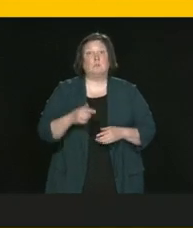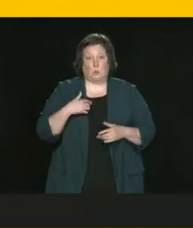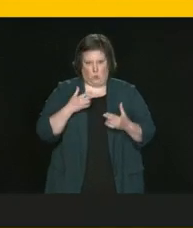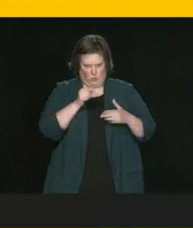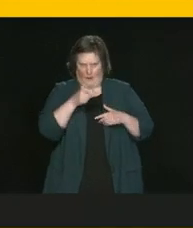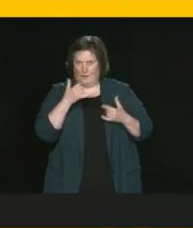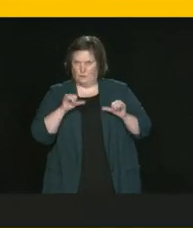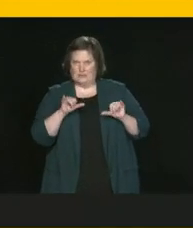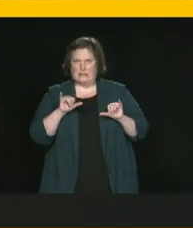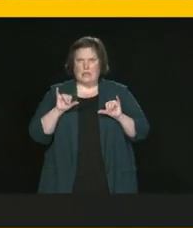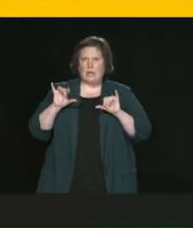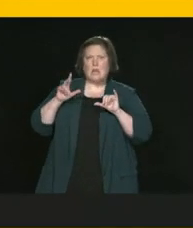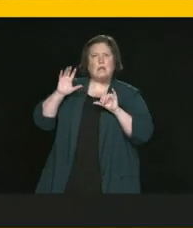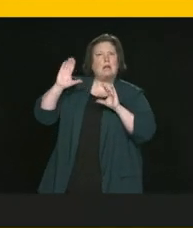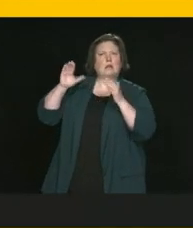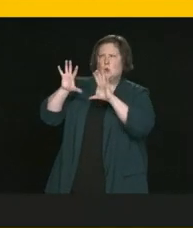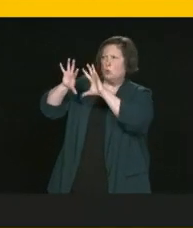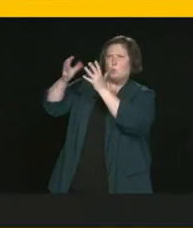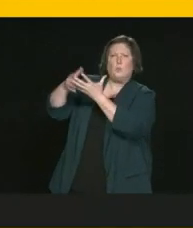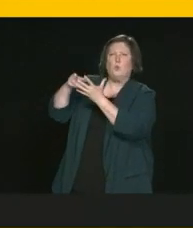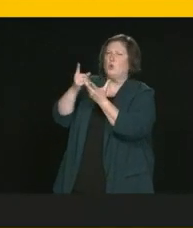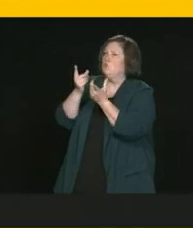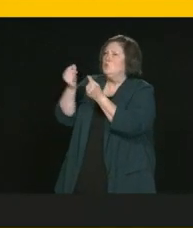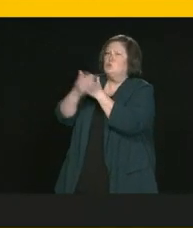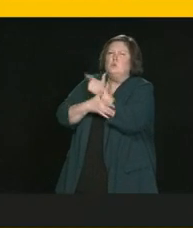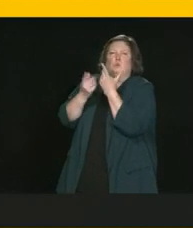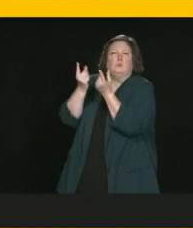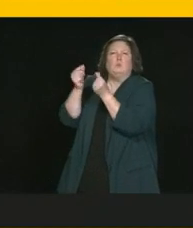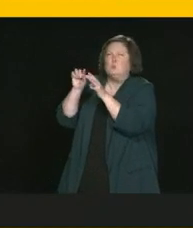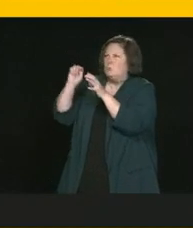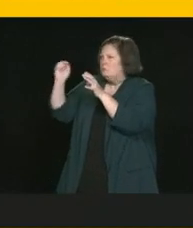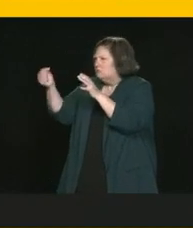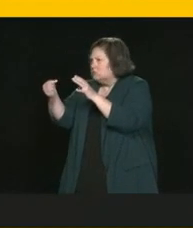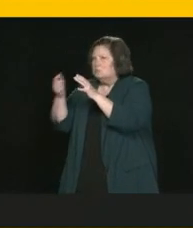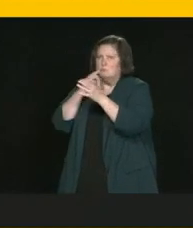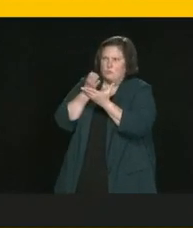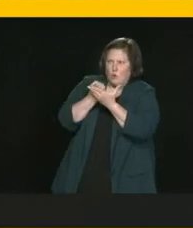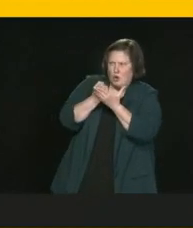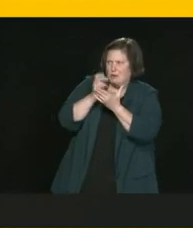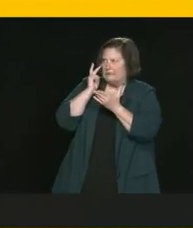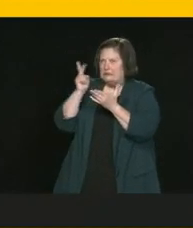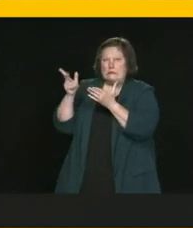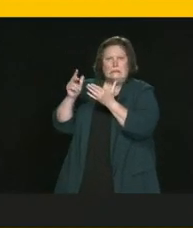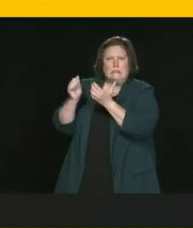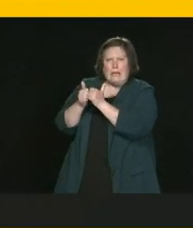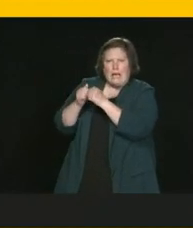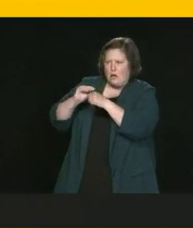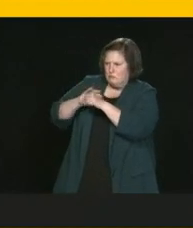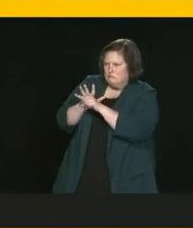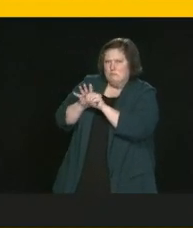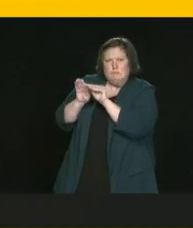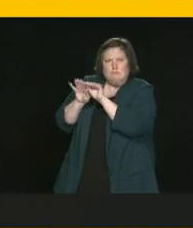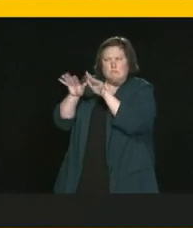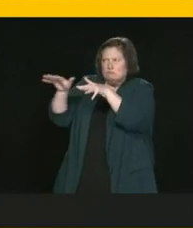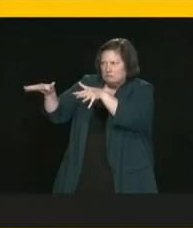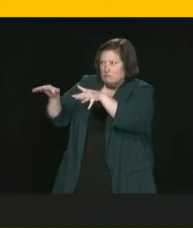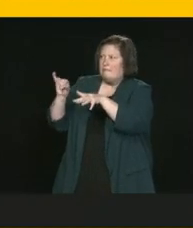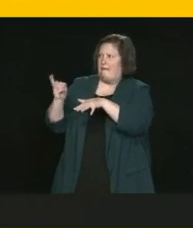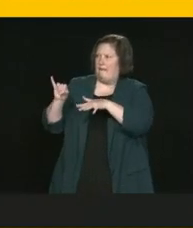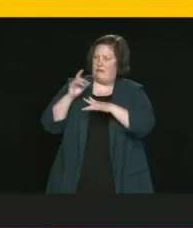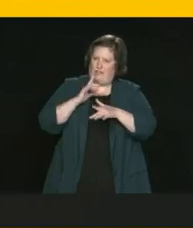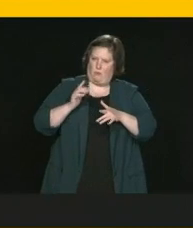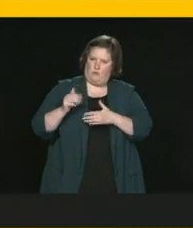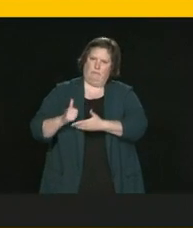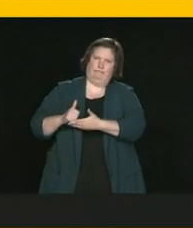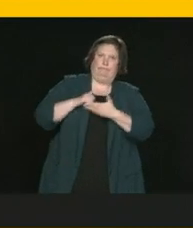best practices as well as monitoring the economy and the progression of the virus to determine whether we need to make other changes to the